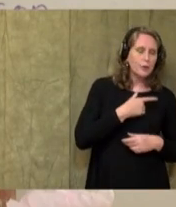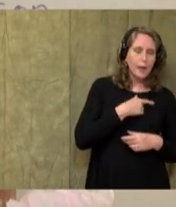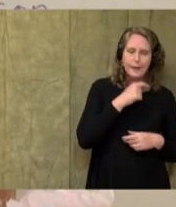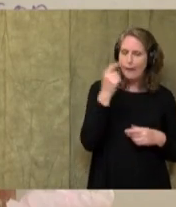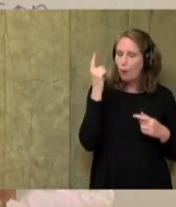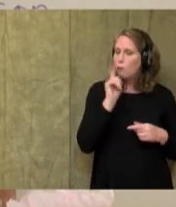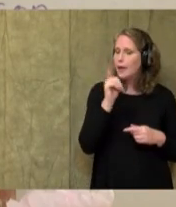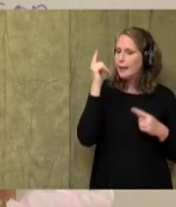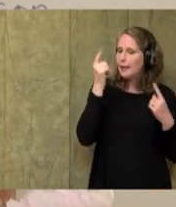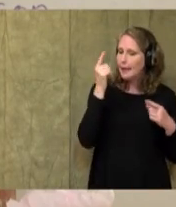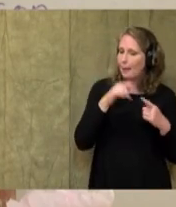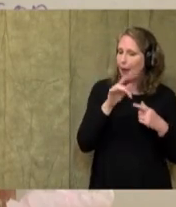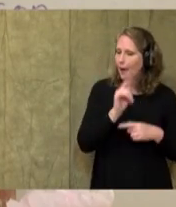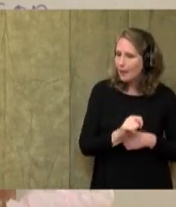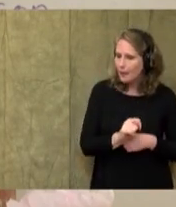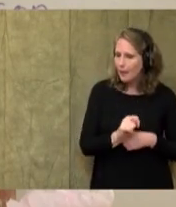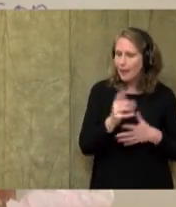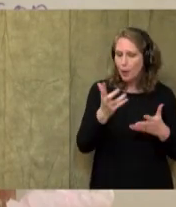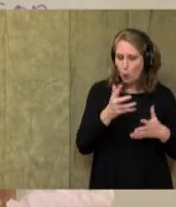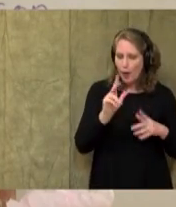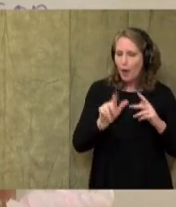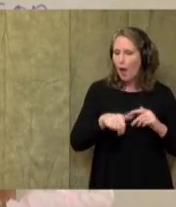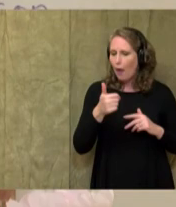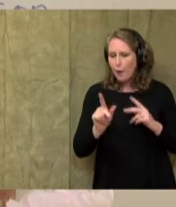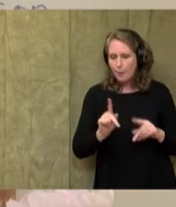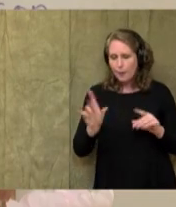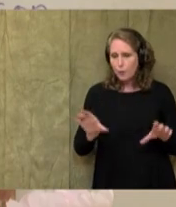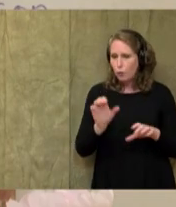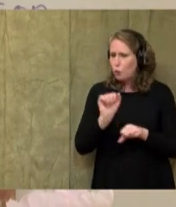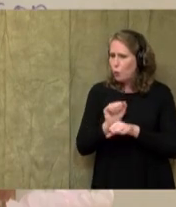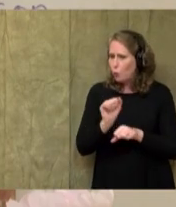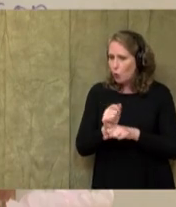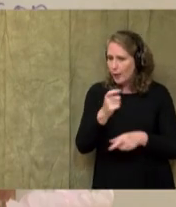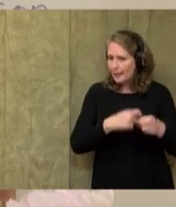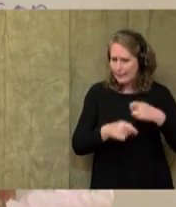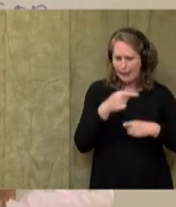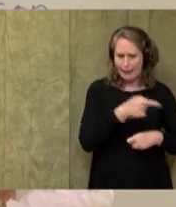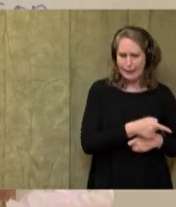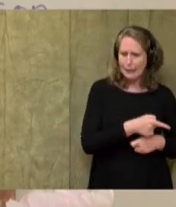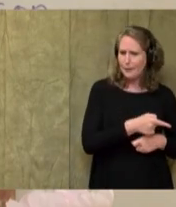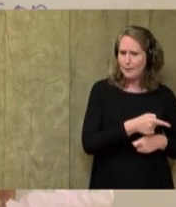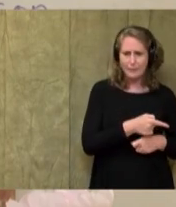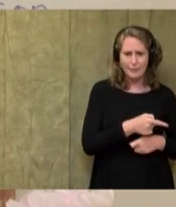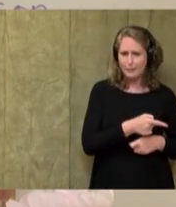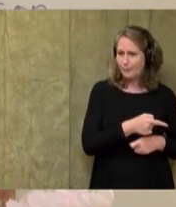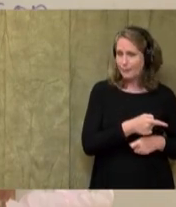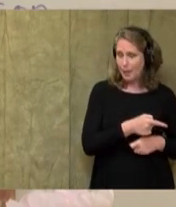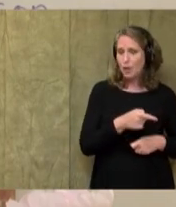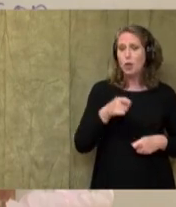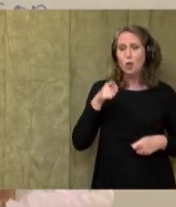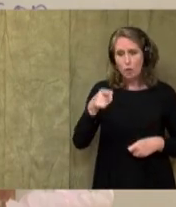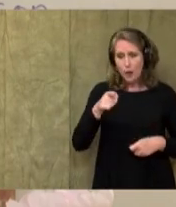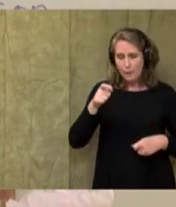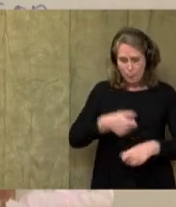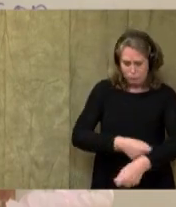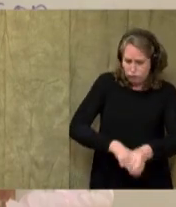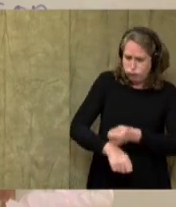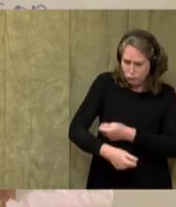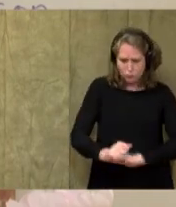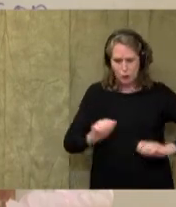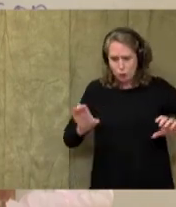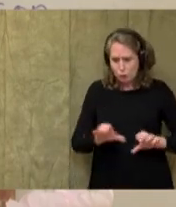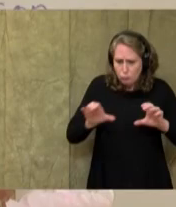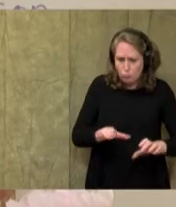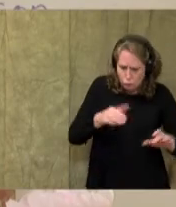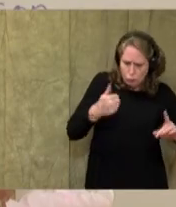as can be, and he wanted other people to do the work for him. And that's not, no, you've got to go out there and get after